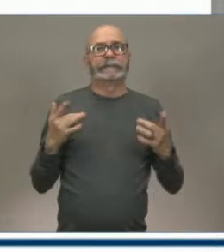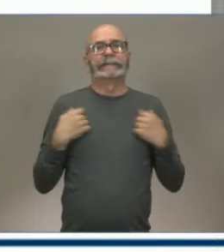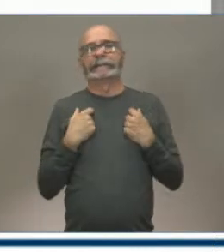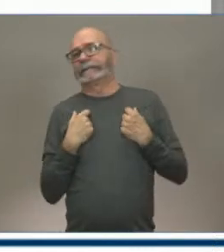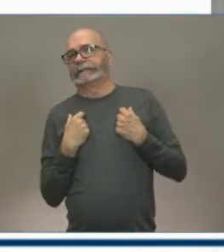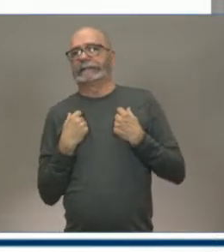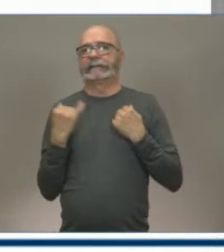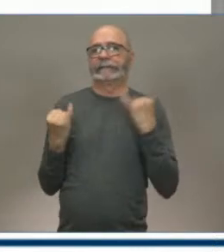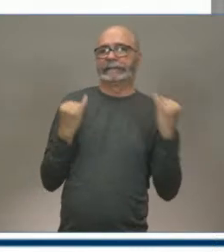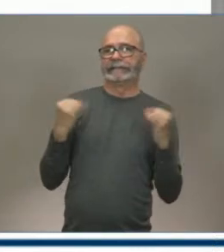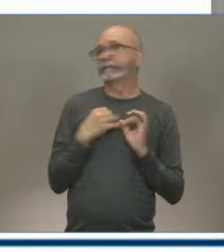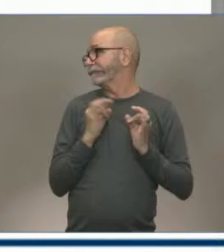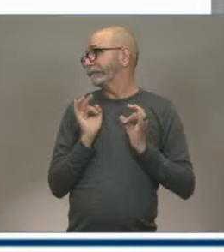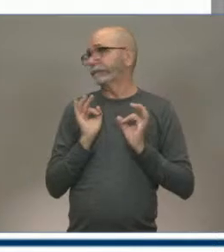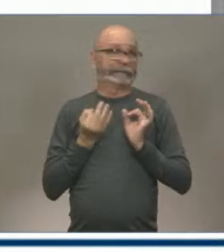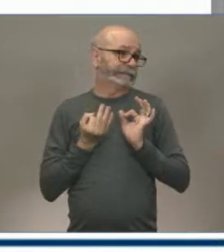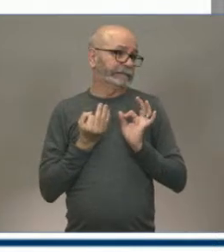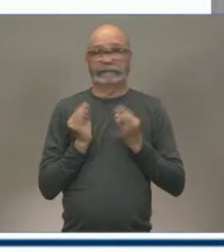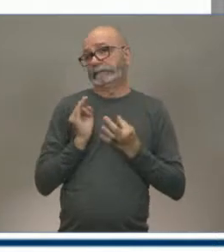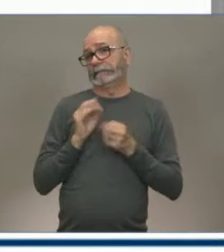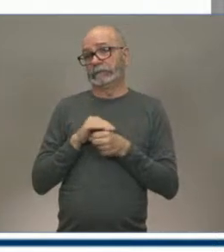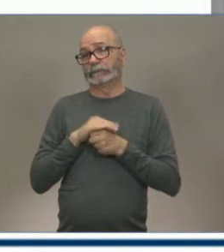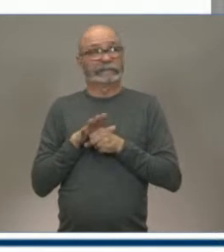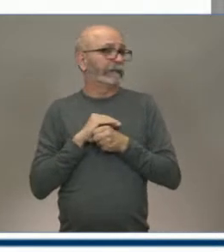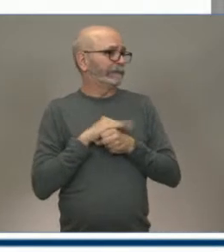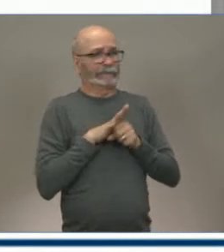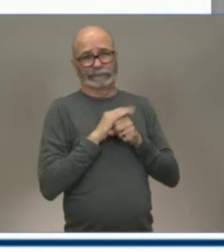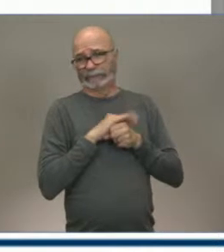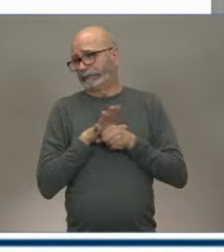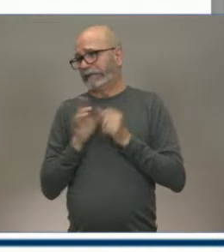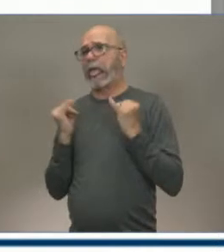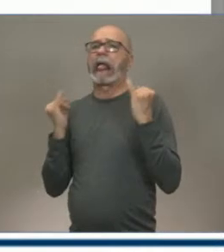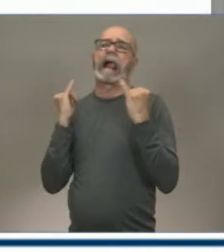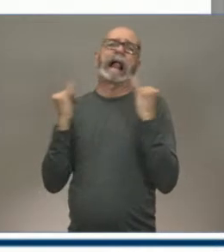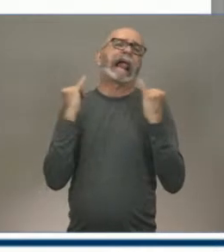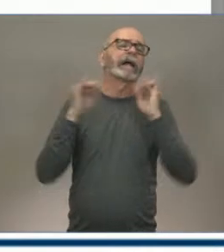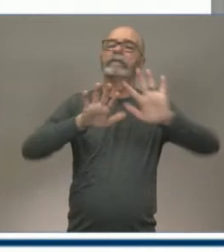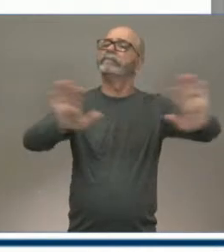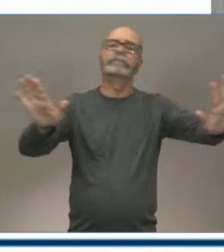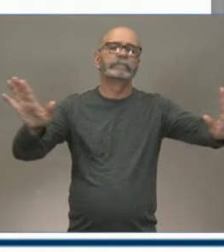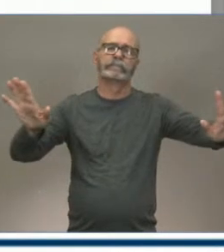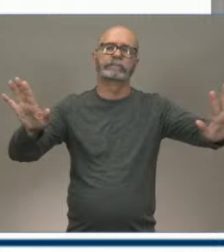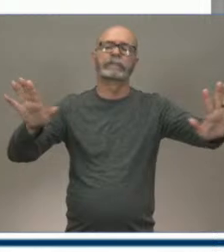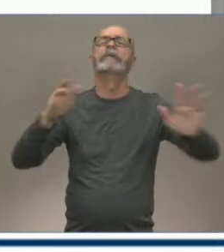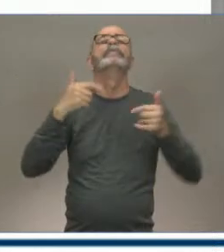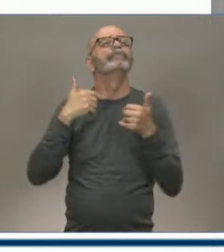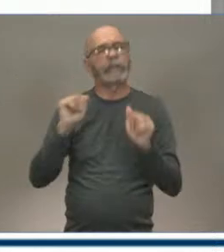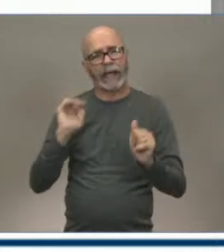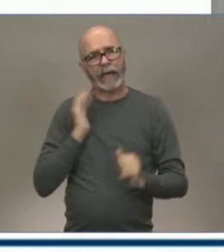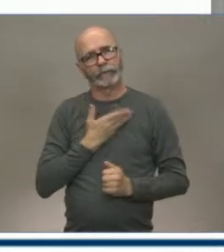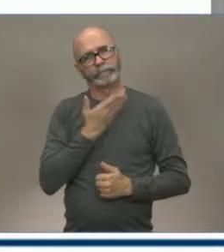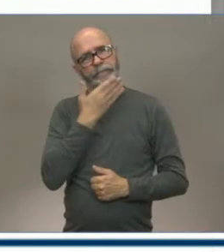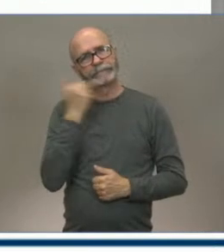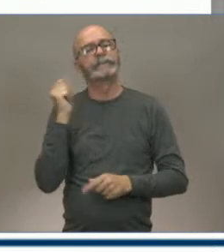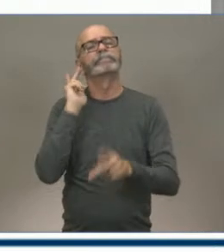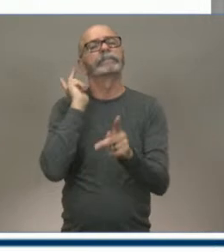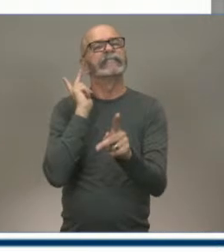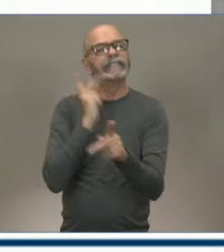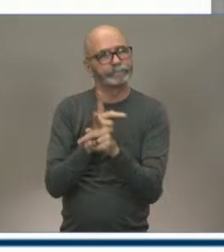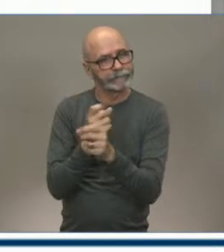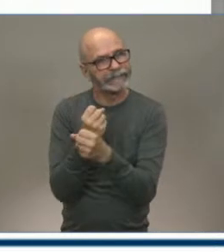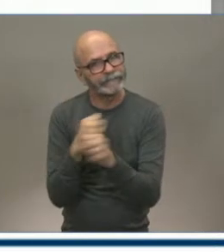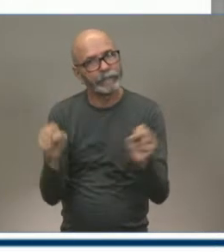is no guarantee, but we are doing the best we can to keep everyone safe inside of our schools. But it's our